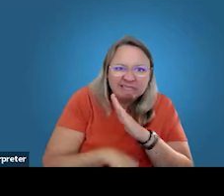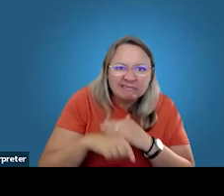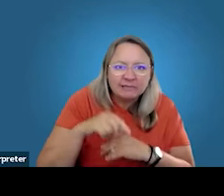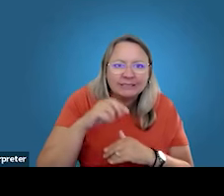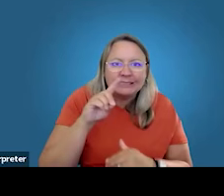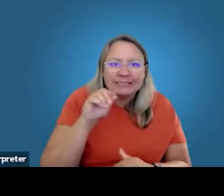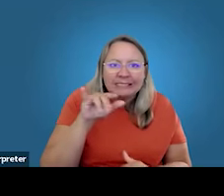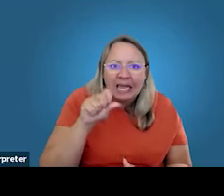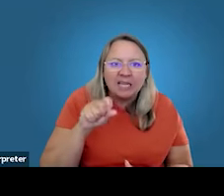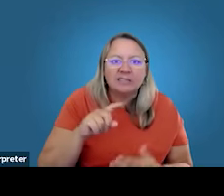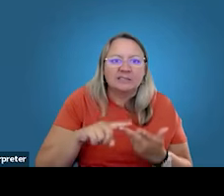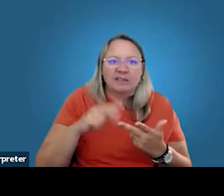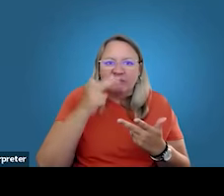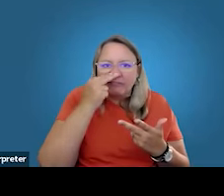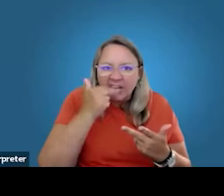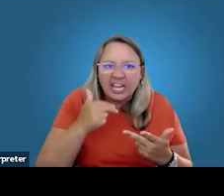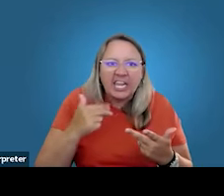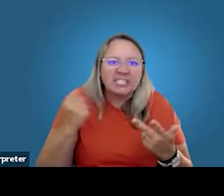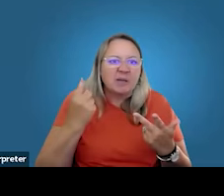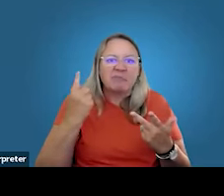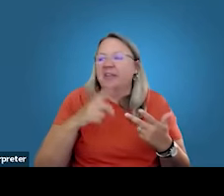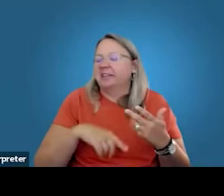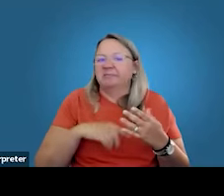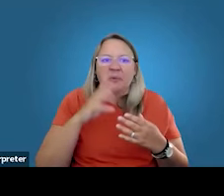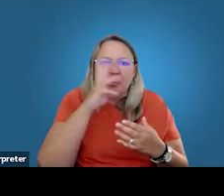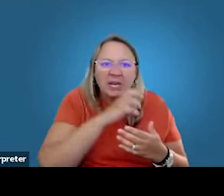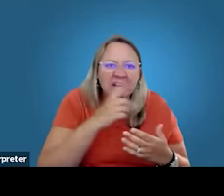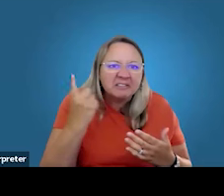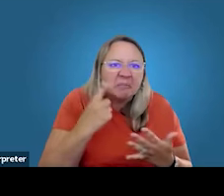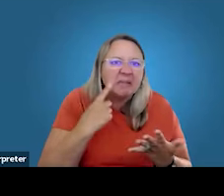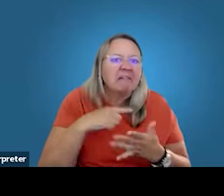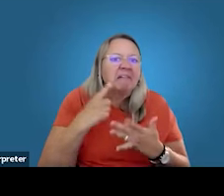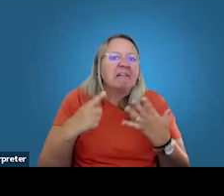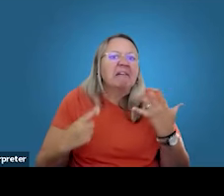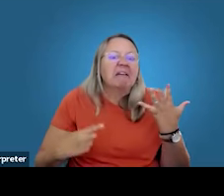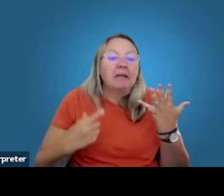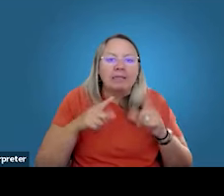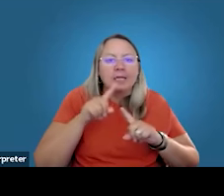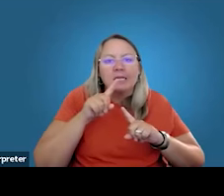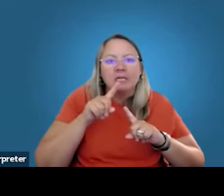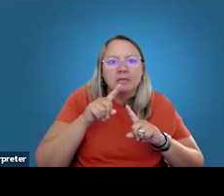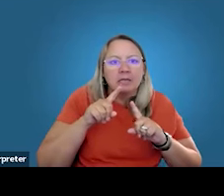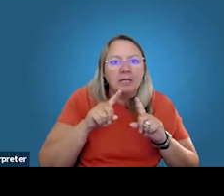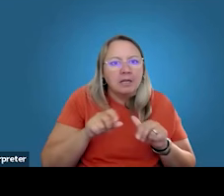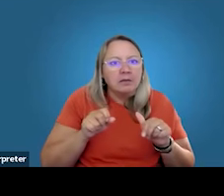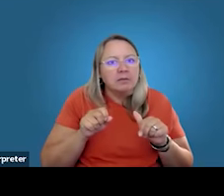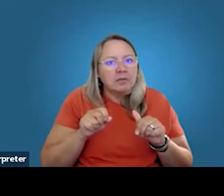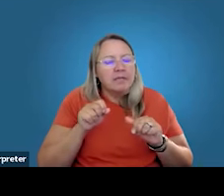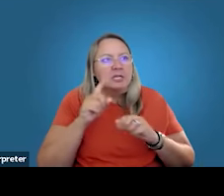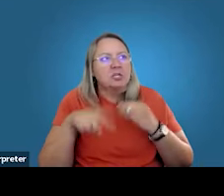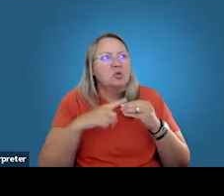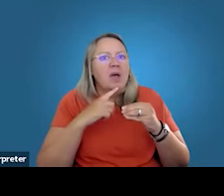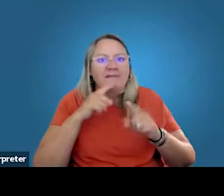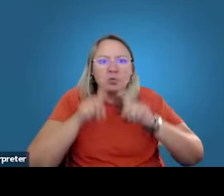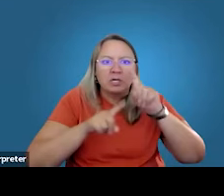something weird or funny, and questions posed that you need to read on in order to have answered. And